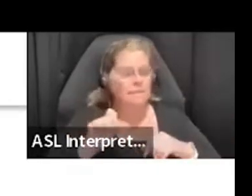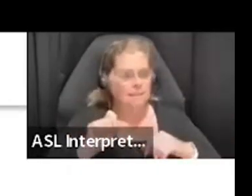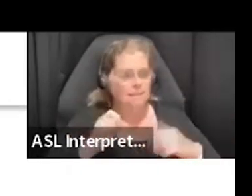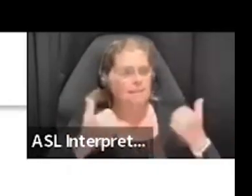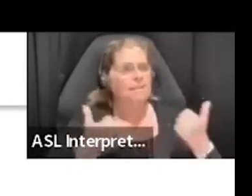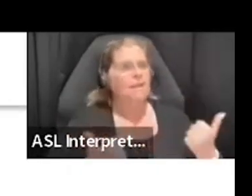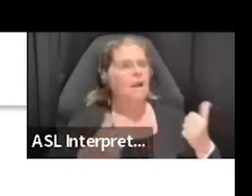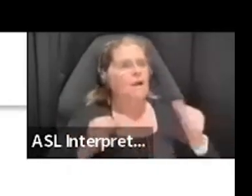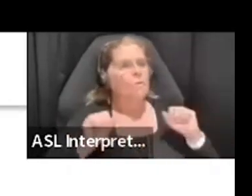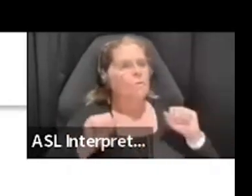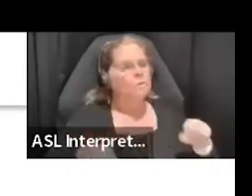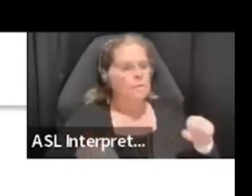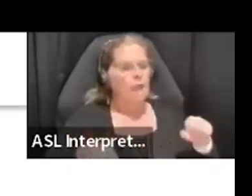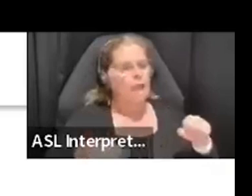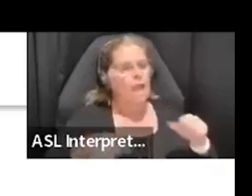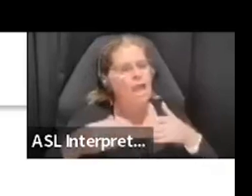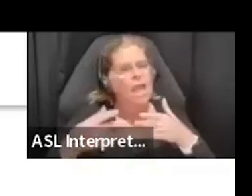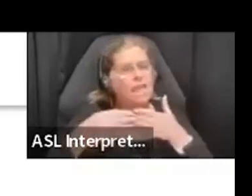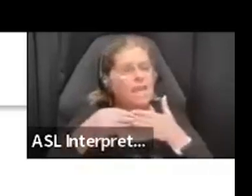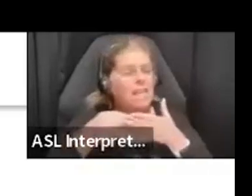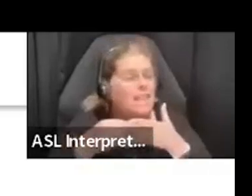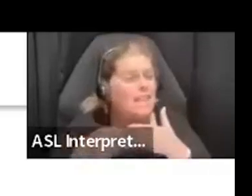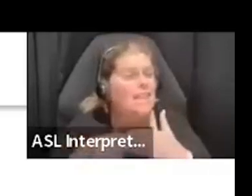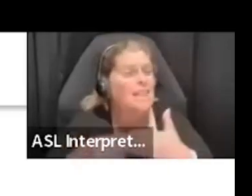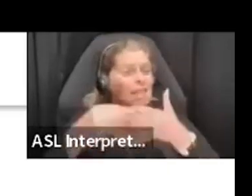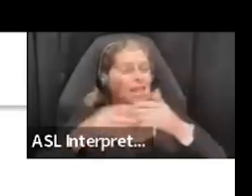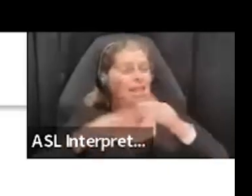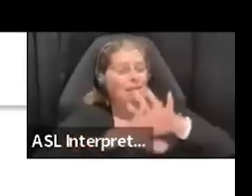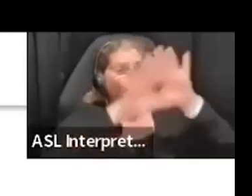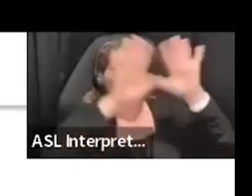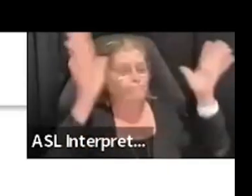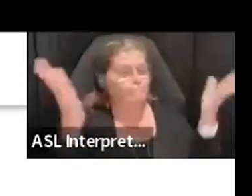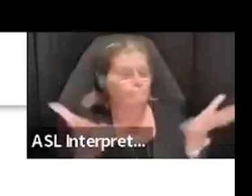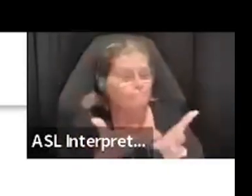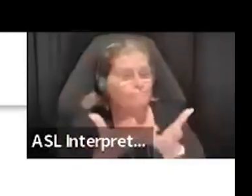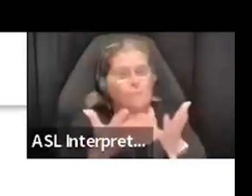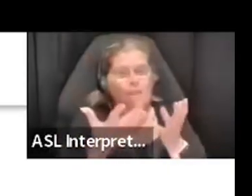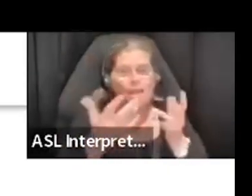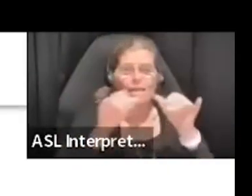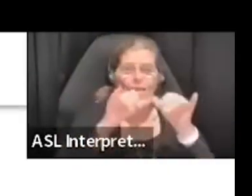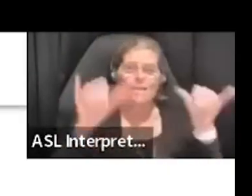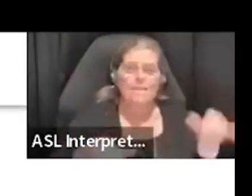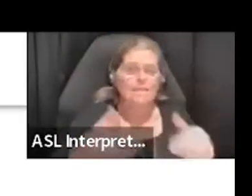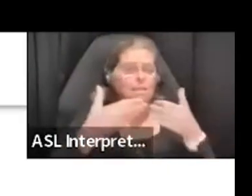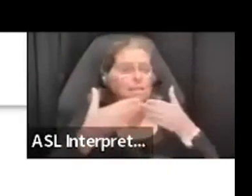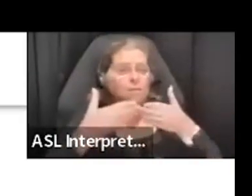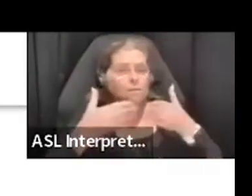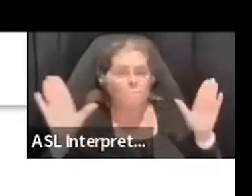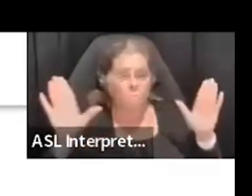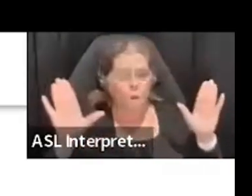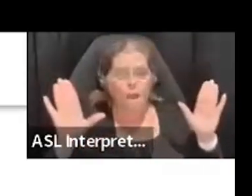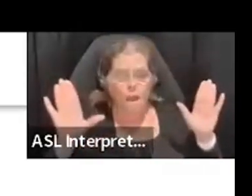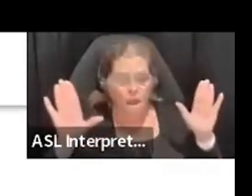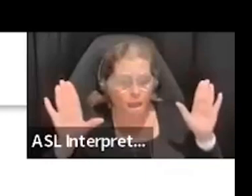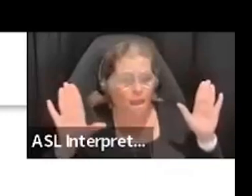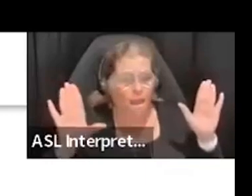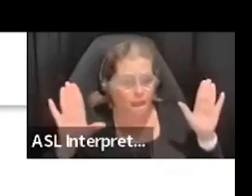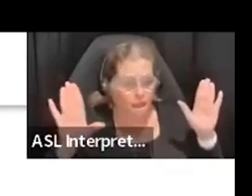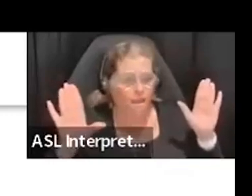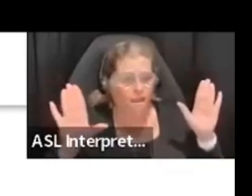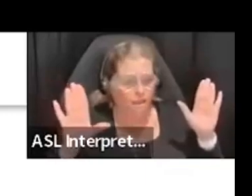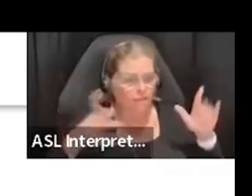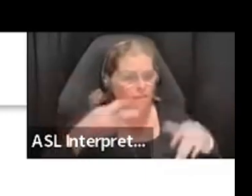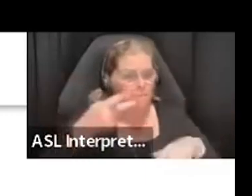to be a leader in creating a system-wide professional development system similar to